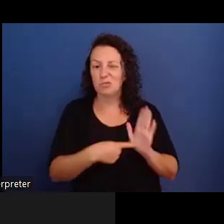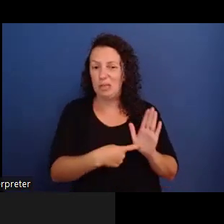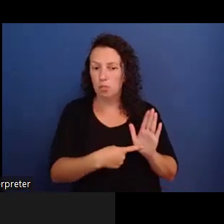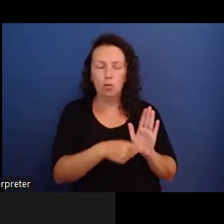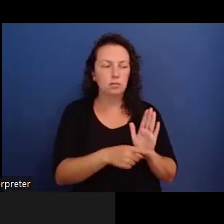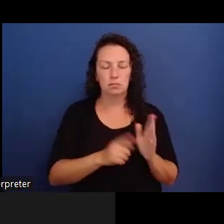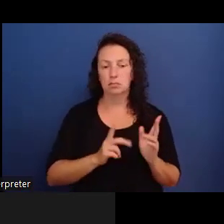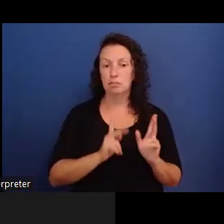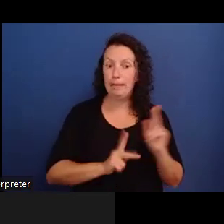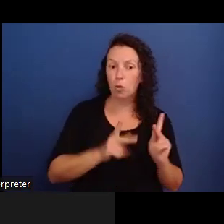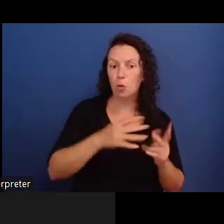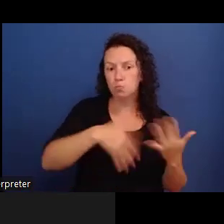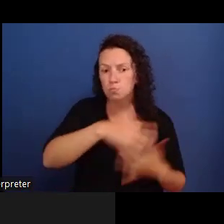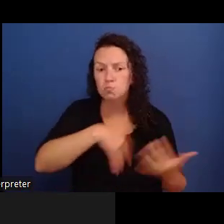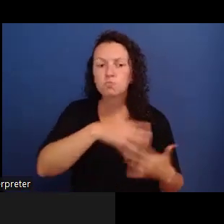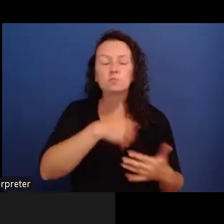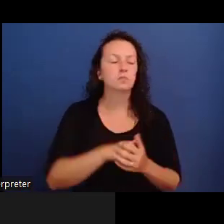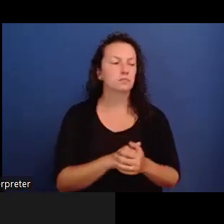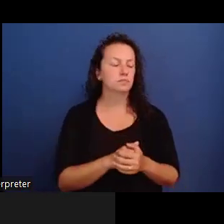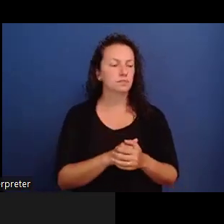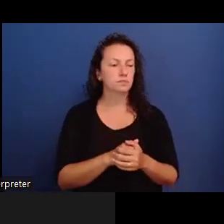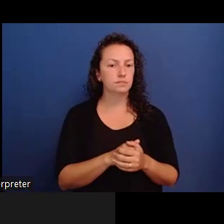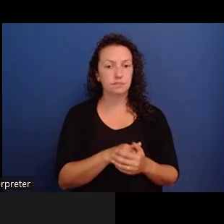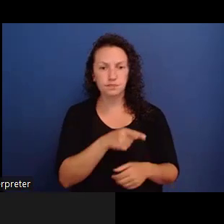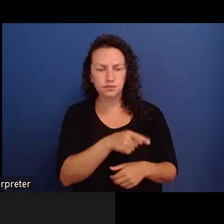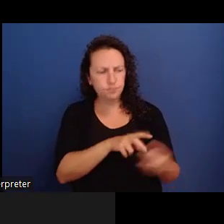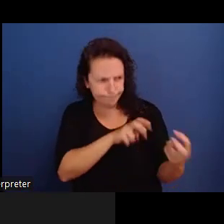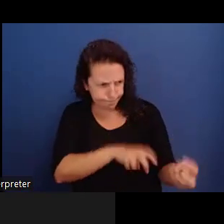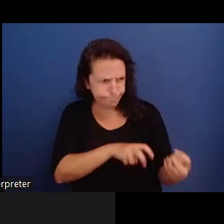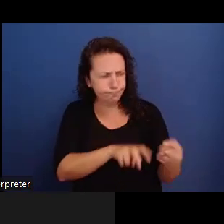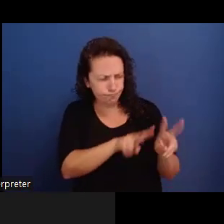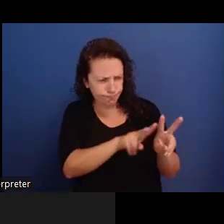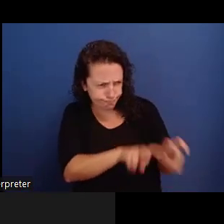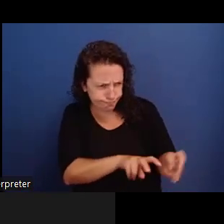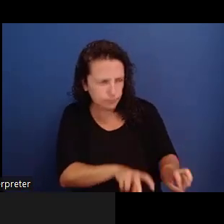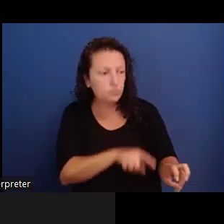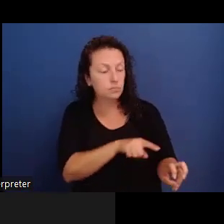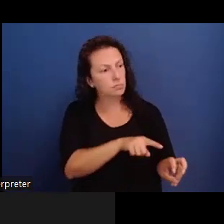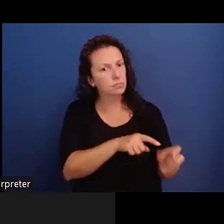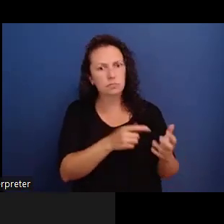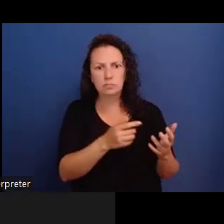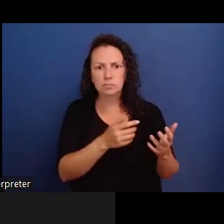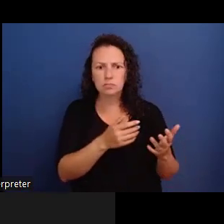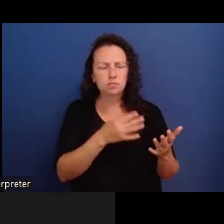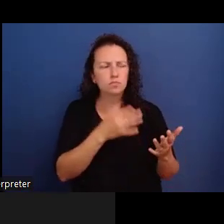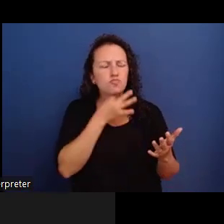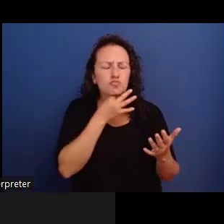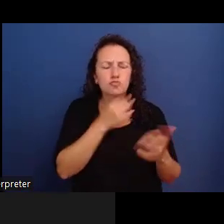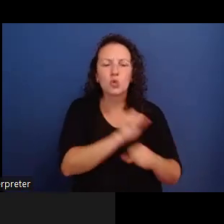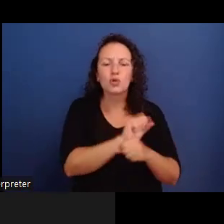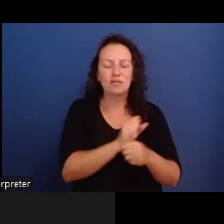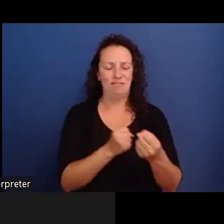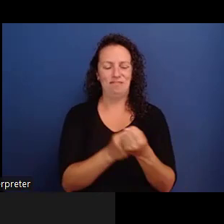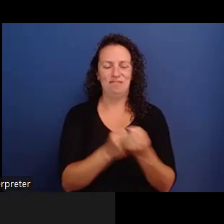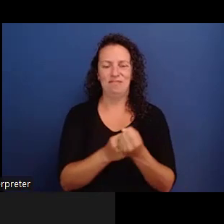we discovered for that person they wanted to do jobs where they did advocacy work, Mhm. and that came